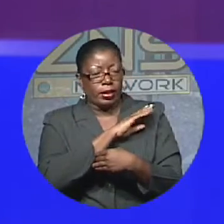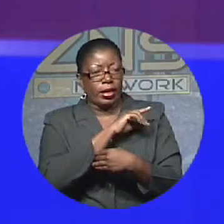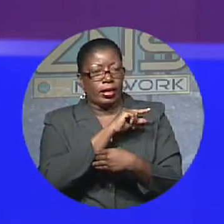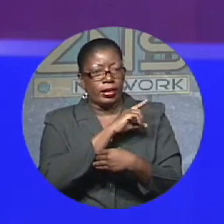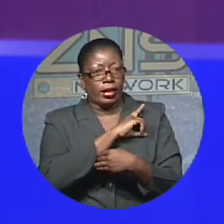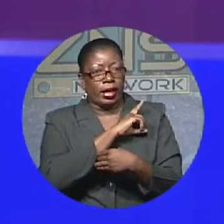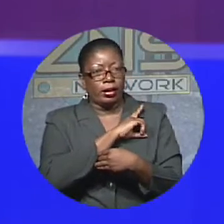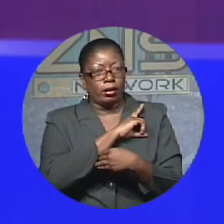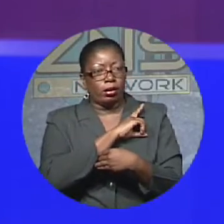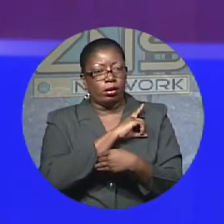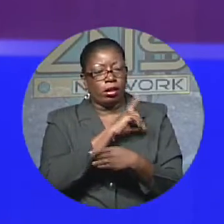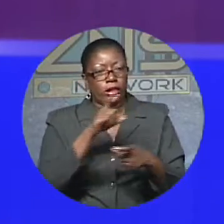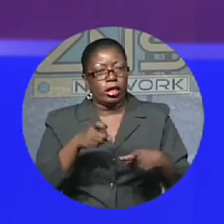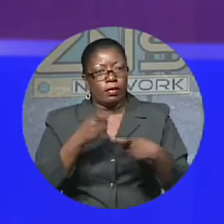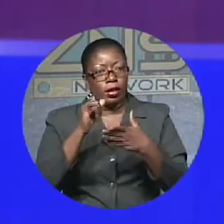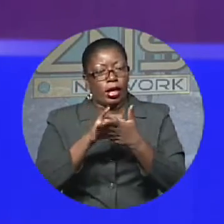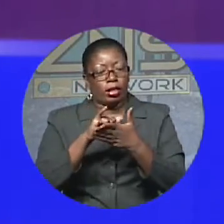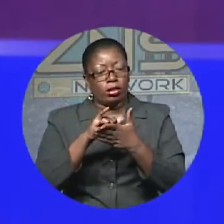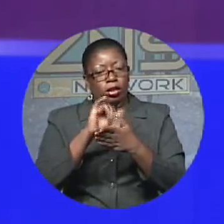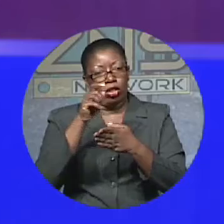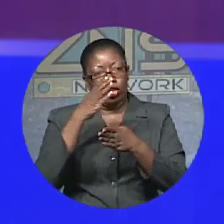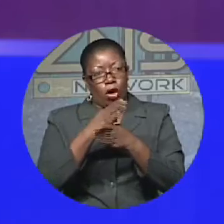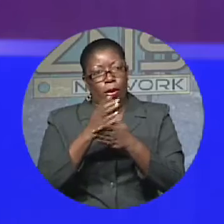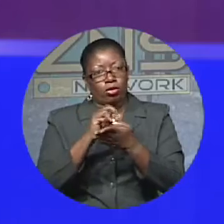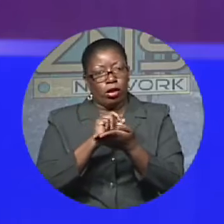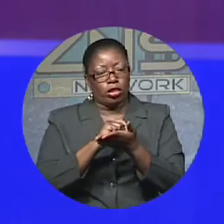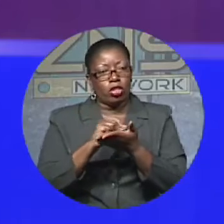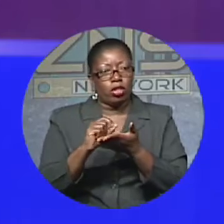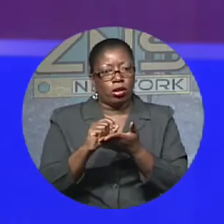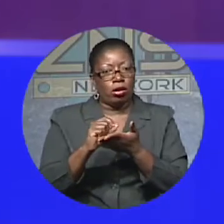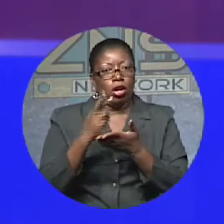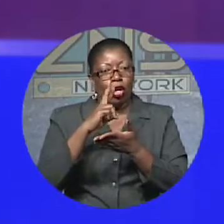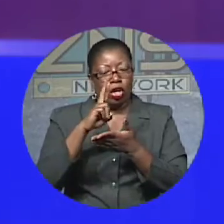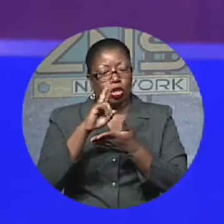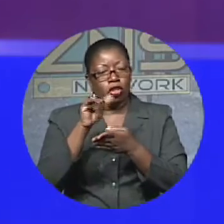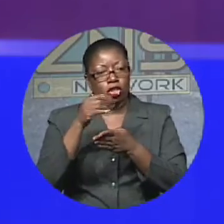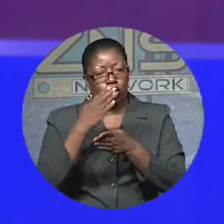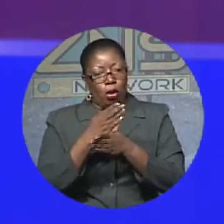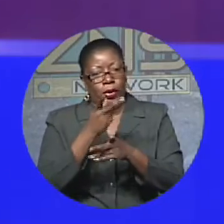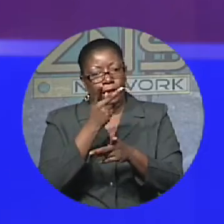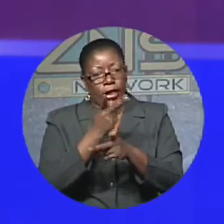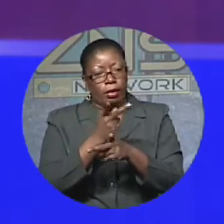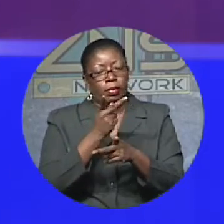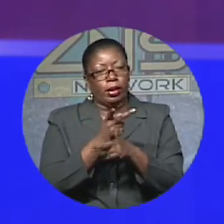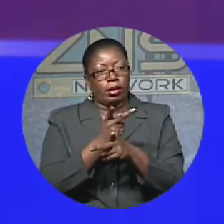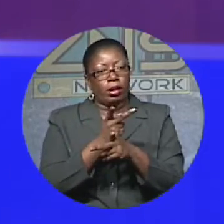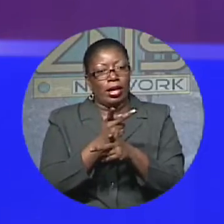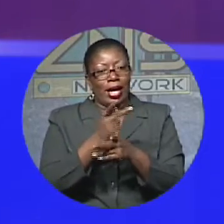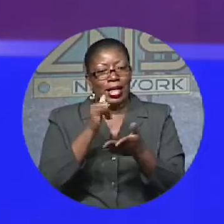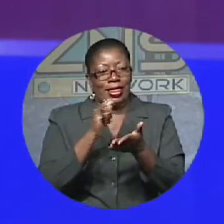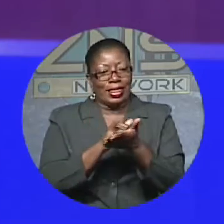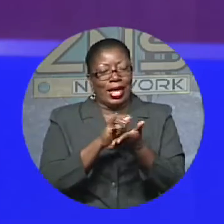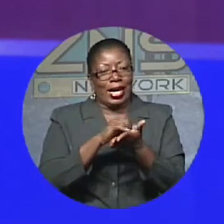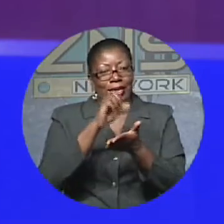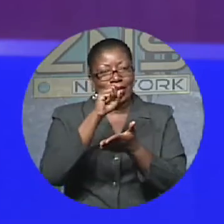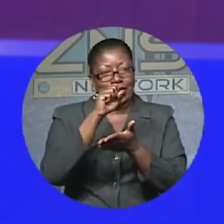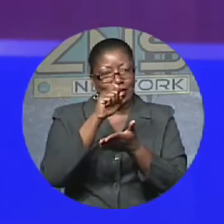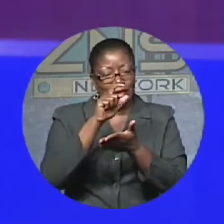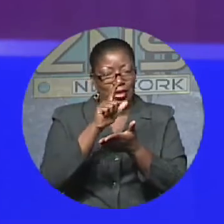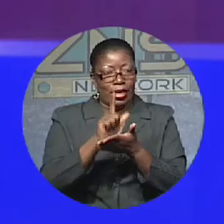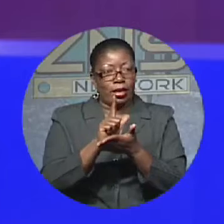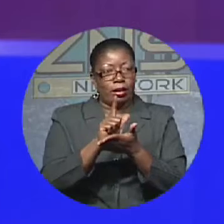woman to be appointed as the church's registrar. In her position, she will serve as the keeper of the diocesan seal and the person to